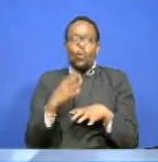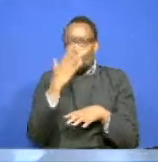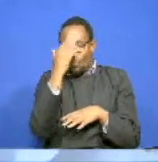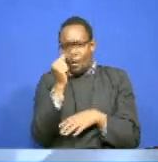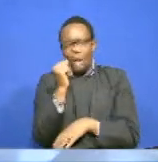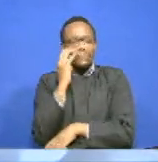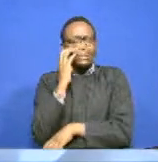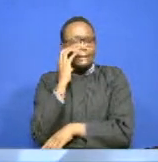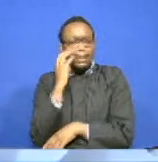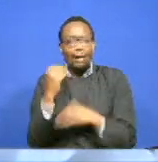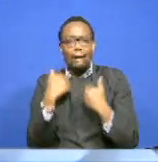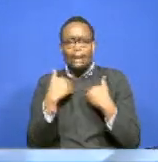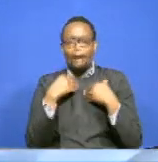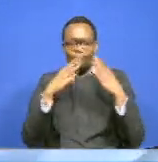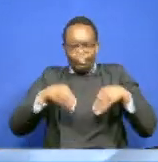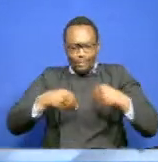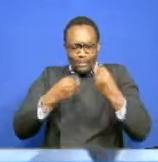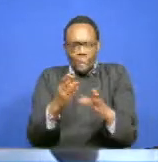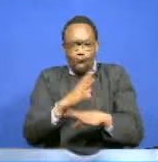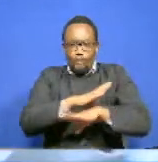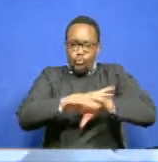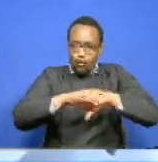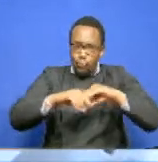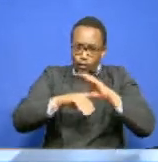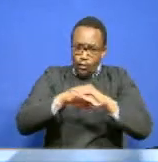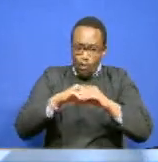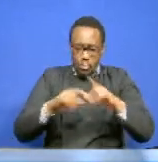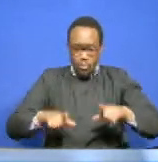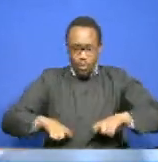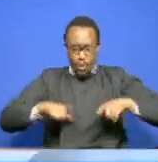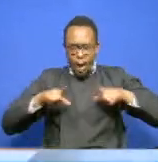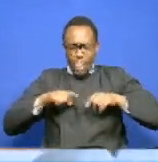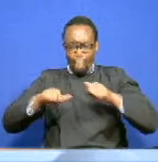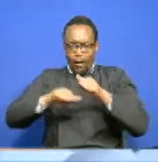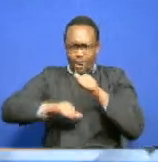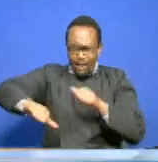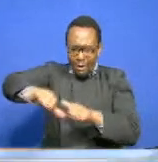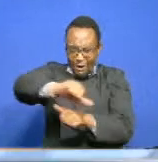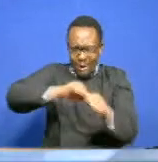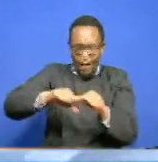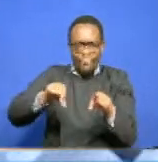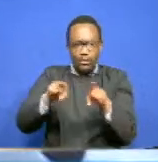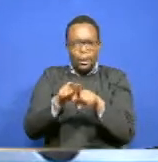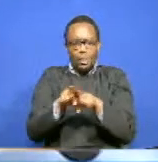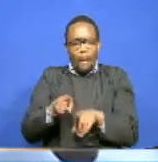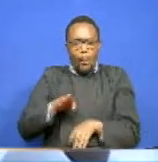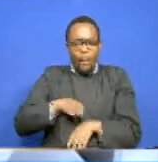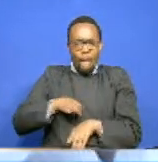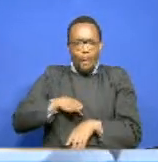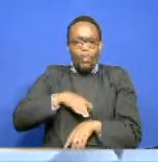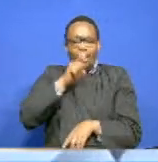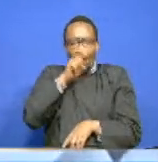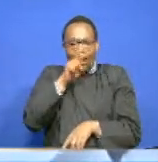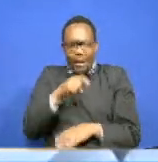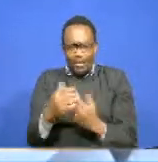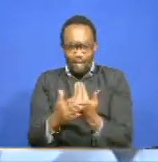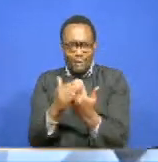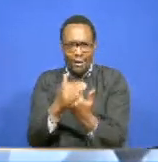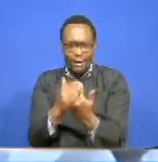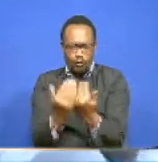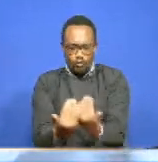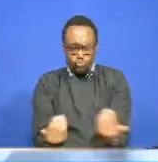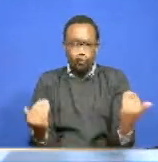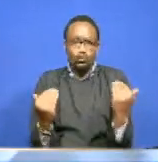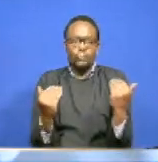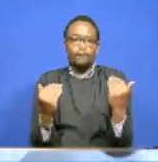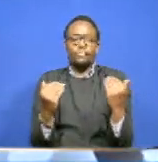you comfort them? Would you surround them like the mother chick covers her small chicks?